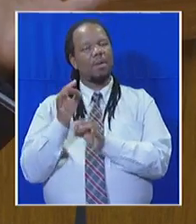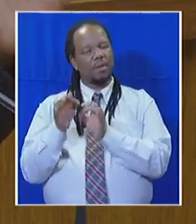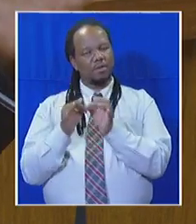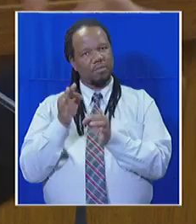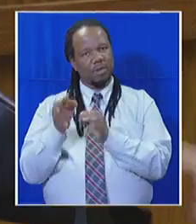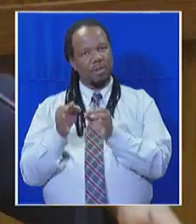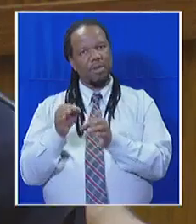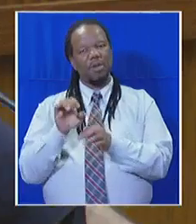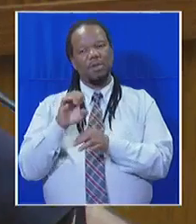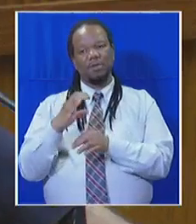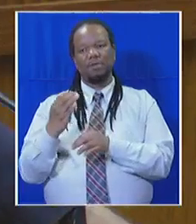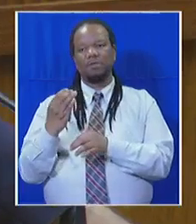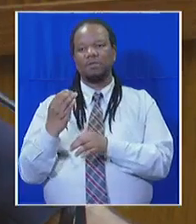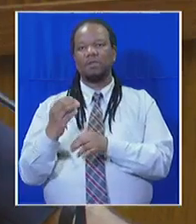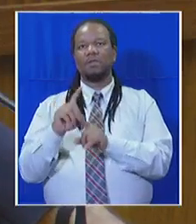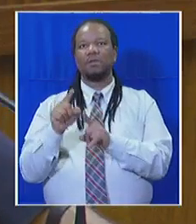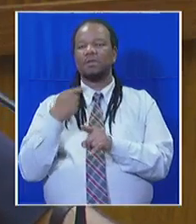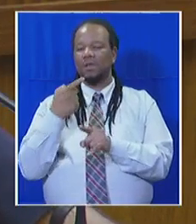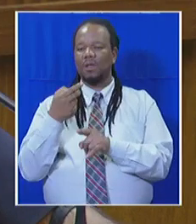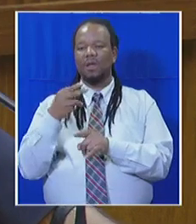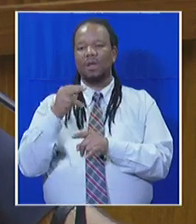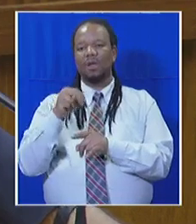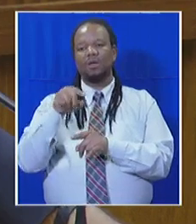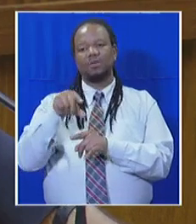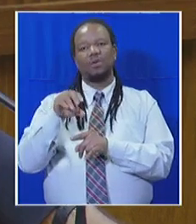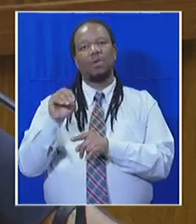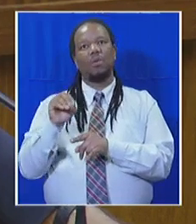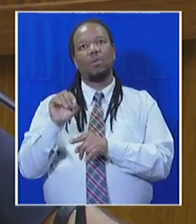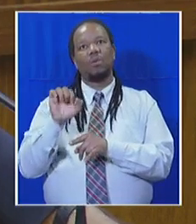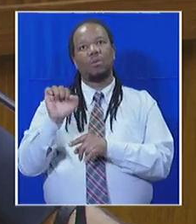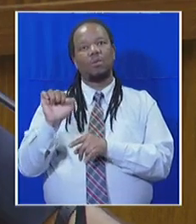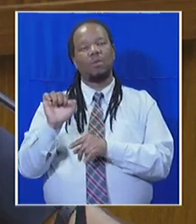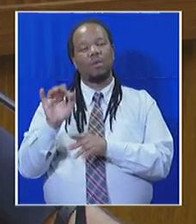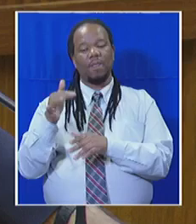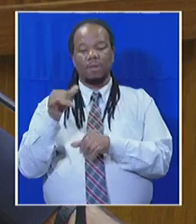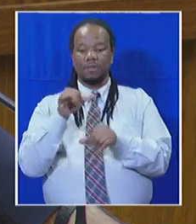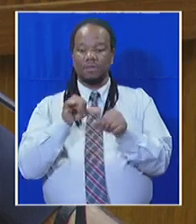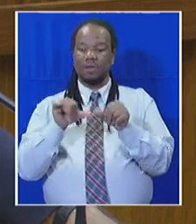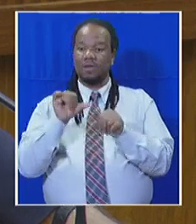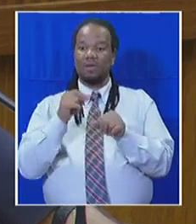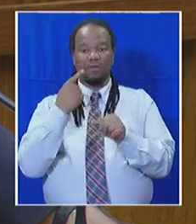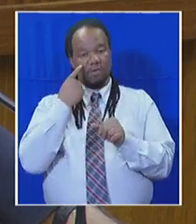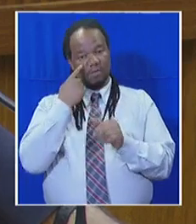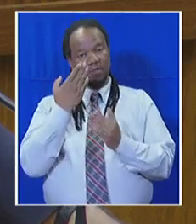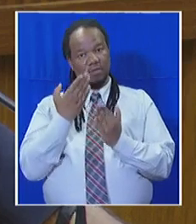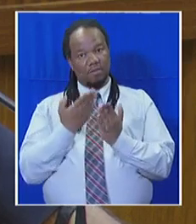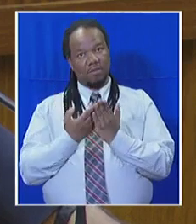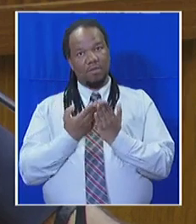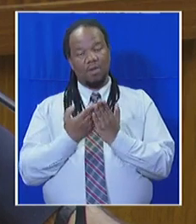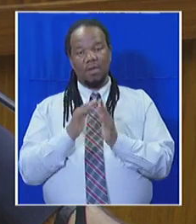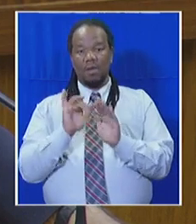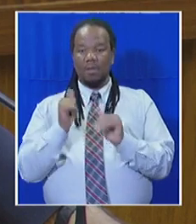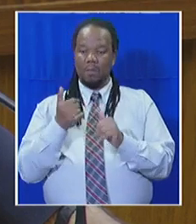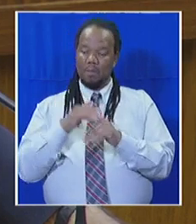report says. It says, indeed, that the NGOs hold, this NGO holds, that scientific evidence shows that investment in early